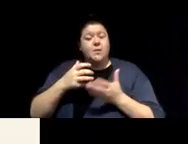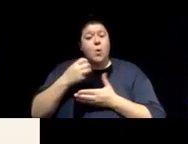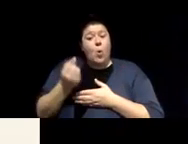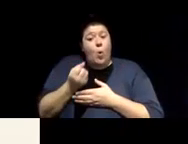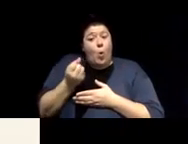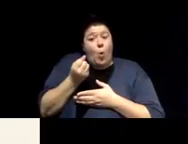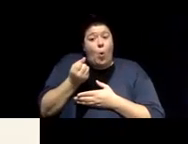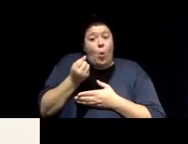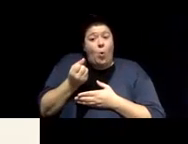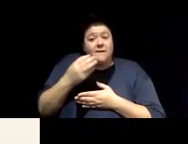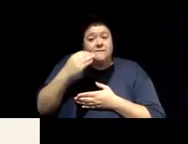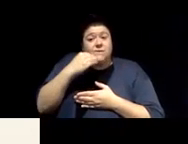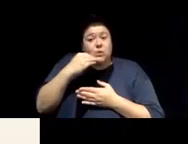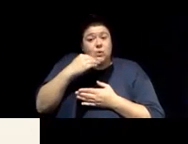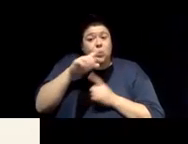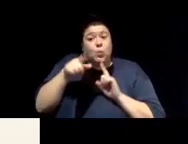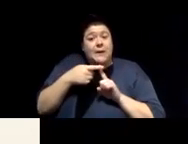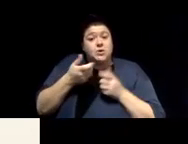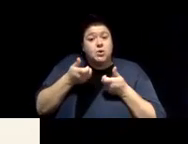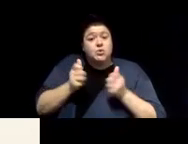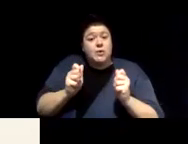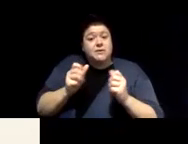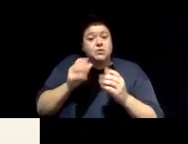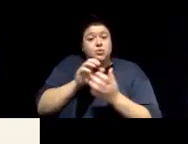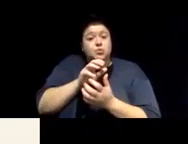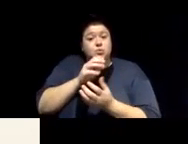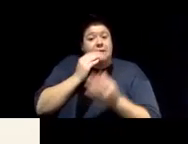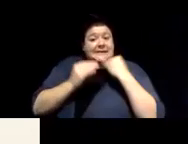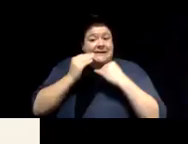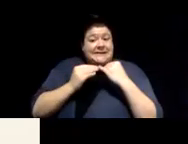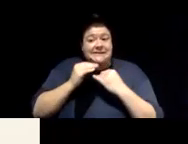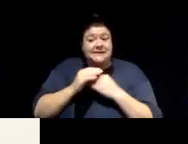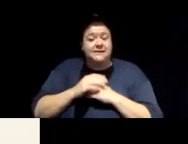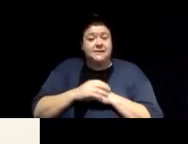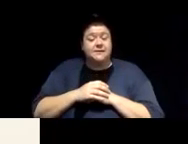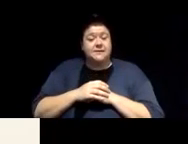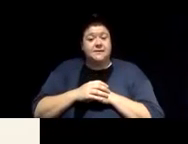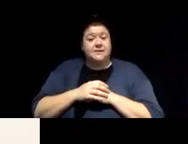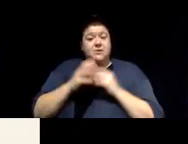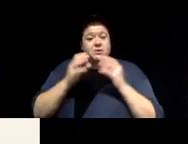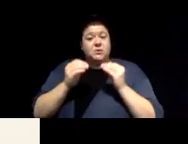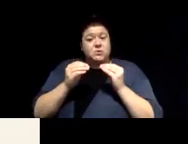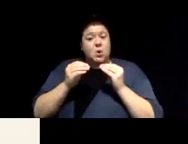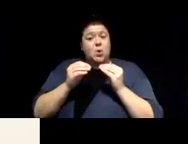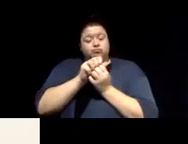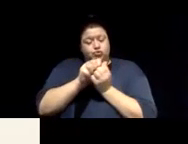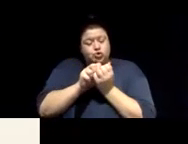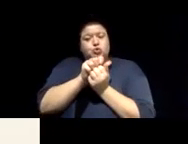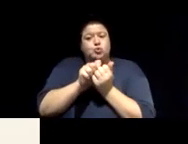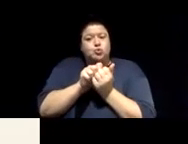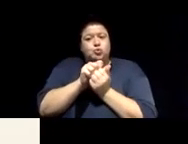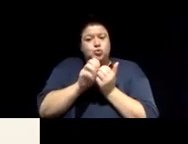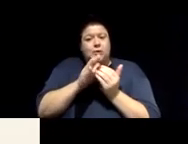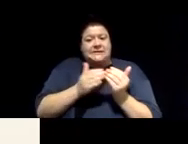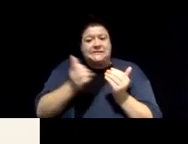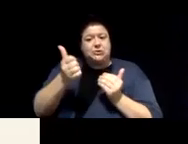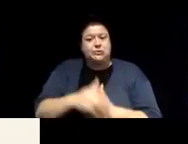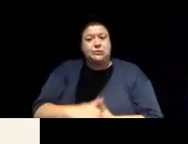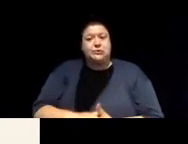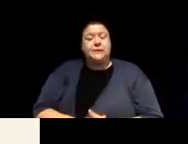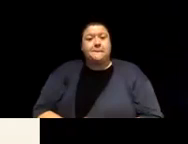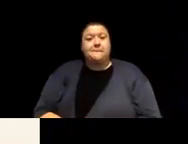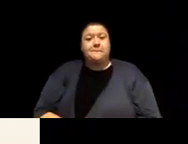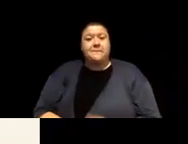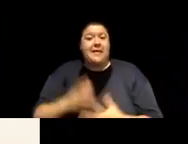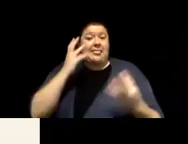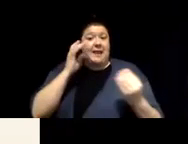they also help to keep the contents of your mouth inside your mouth while you're chewing. You know, think about